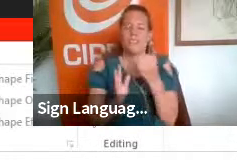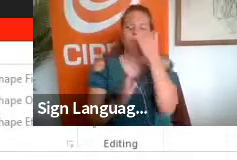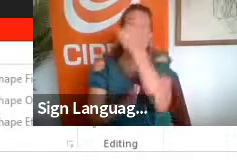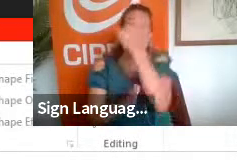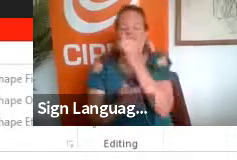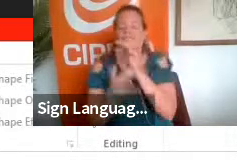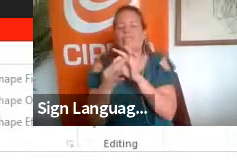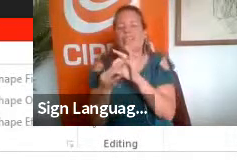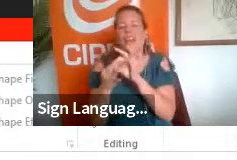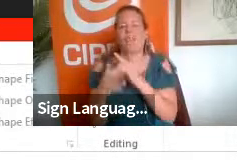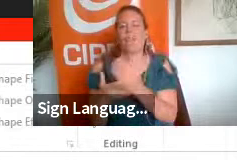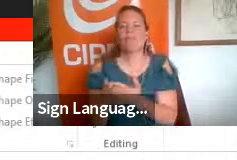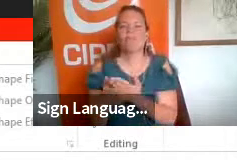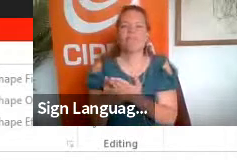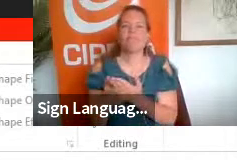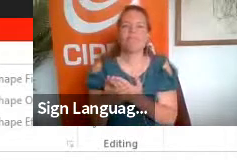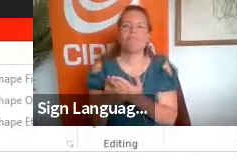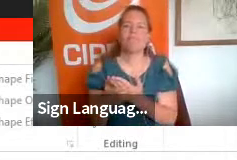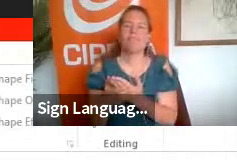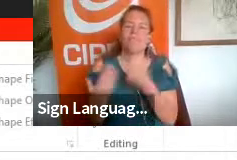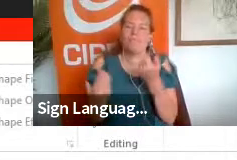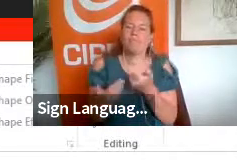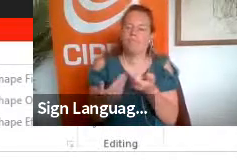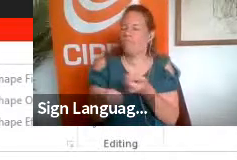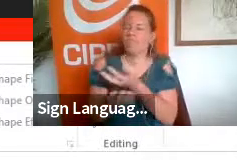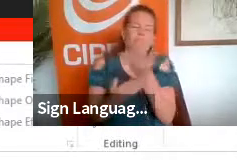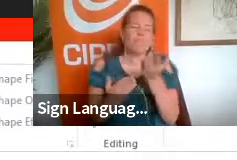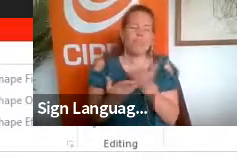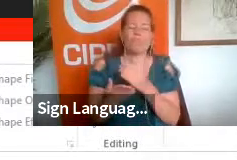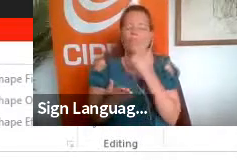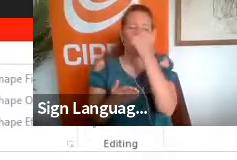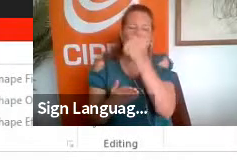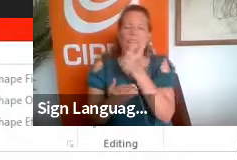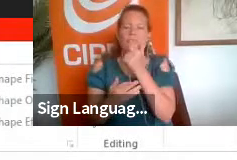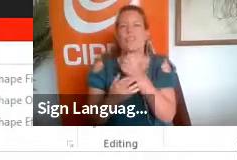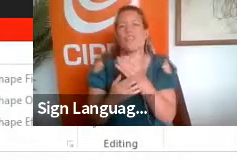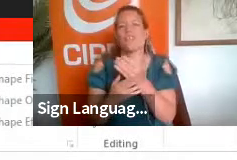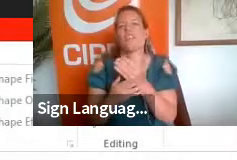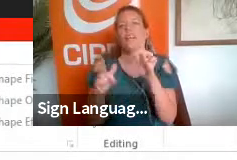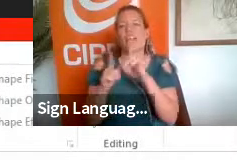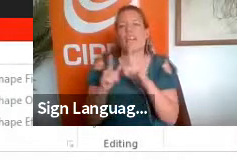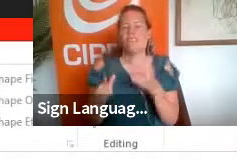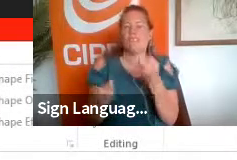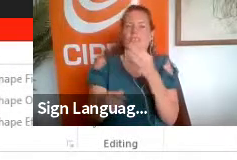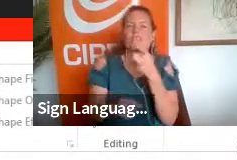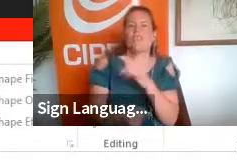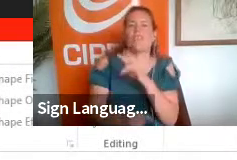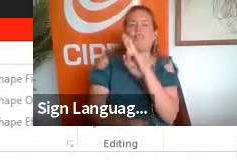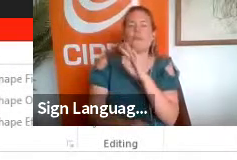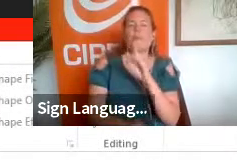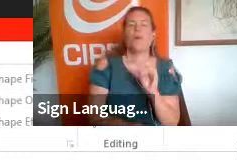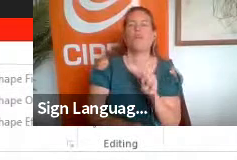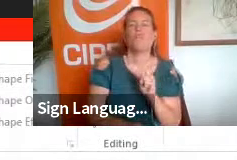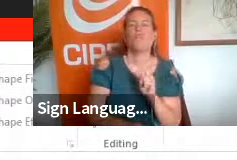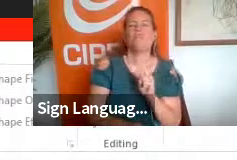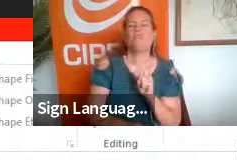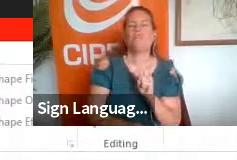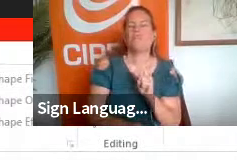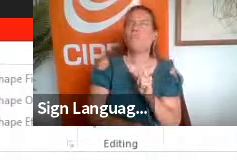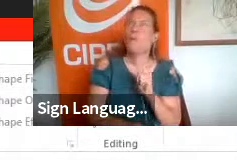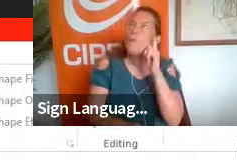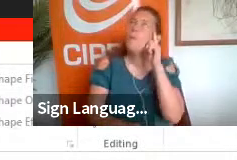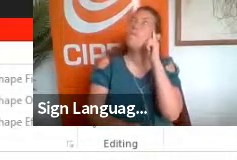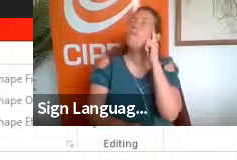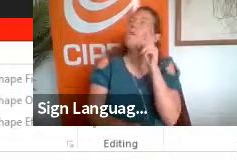very sort of common in most of our African languages. I think if you say the word reporting, it sort of automatically signals,